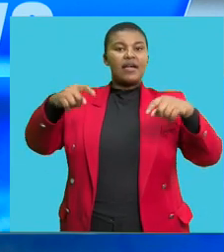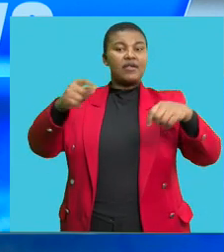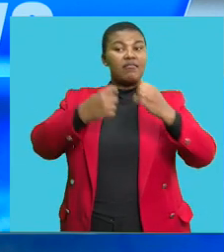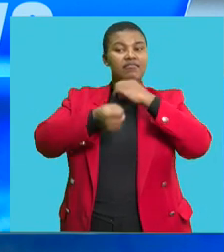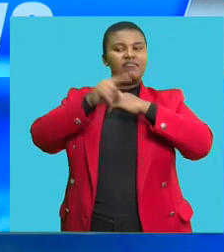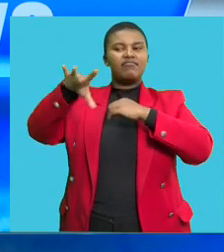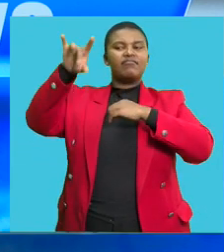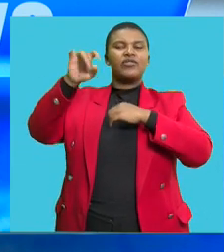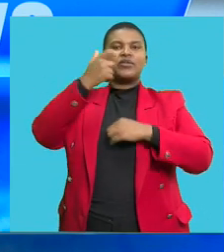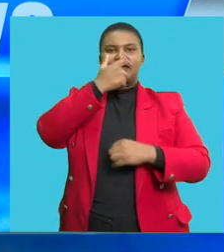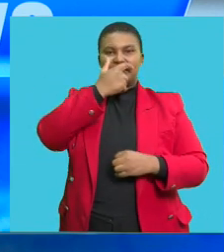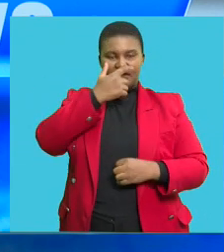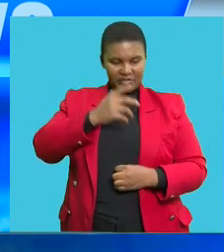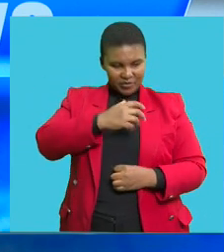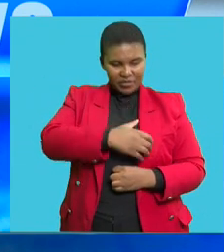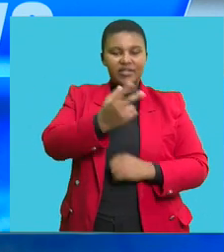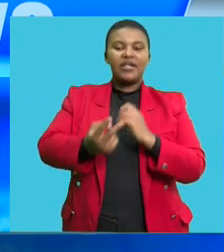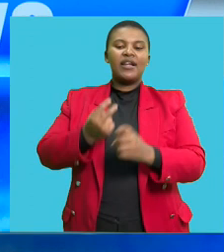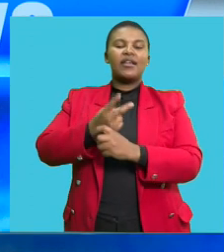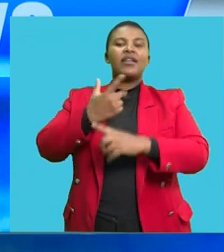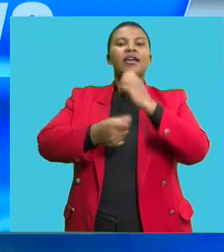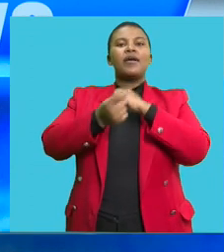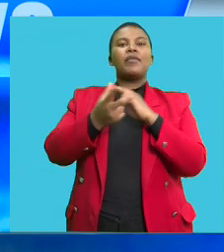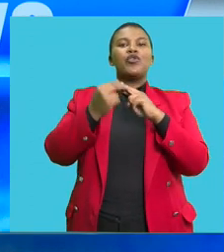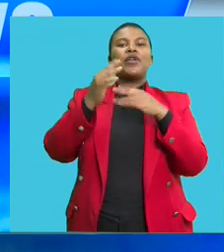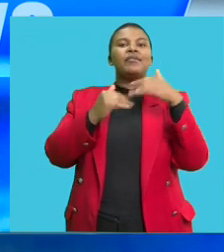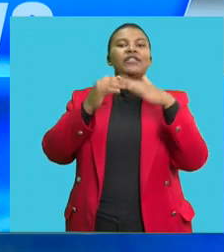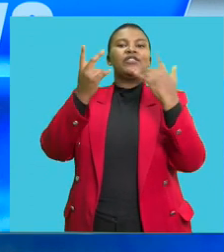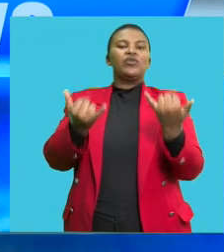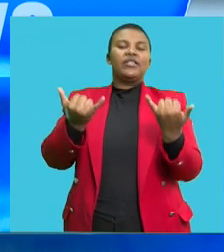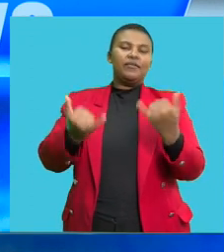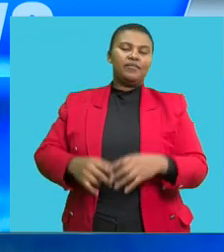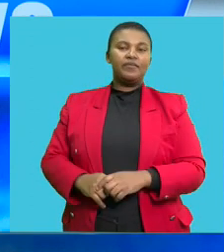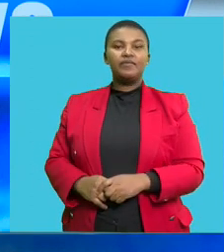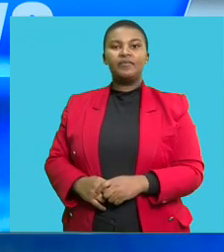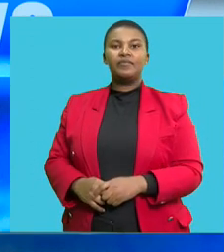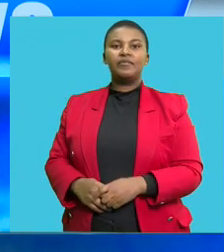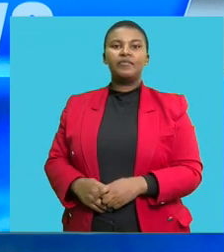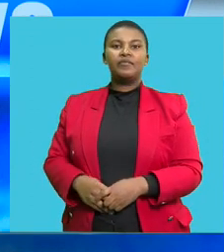Ramaphosa's inauguration ceremony was held at the Union Buildings in Pretoria earlier today.